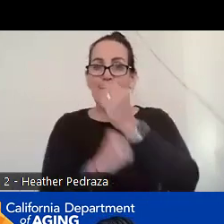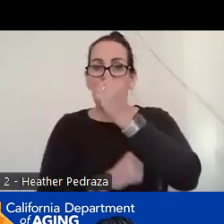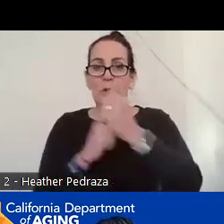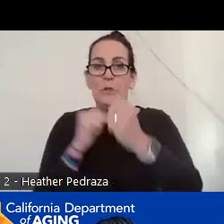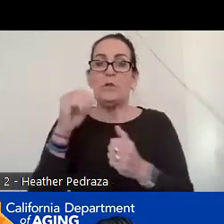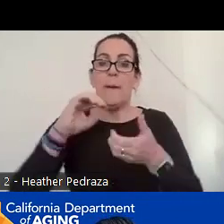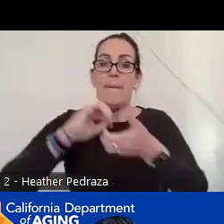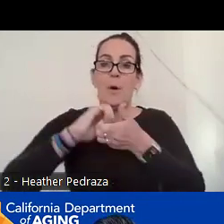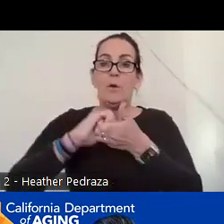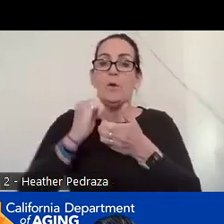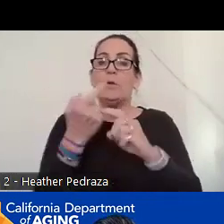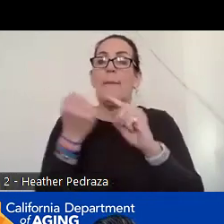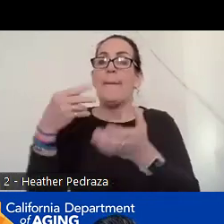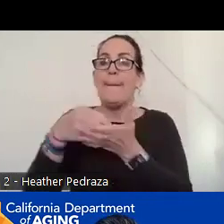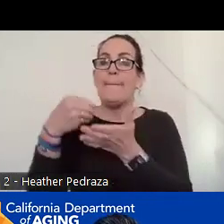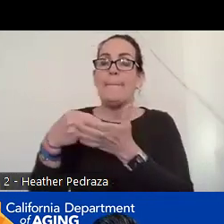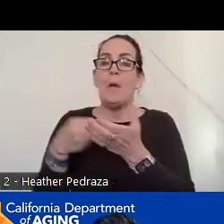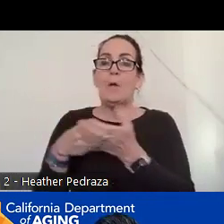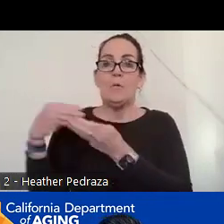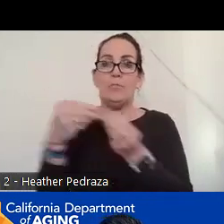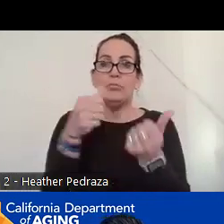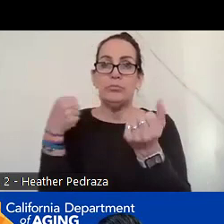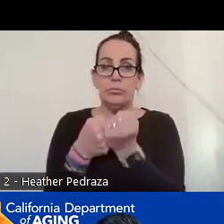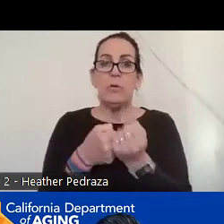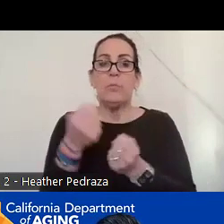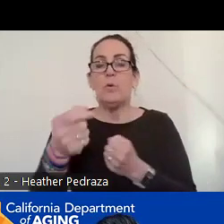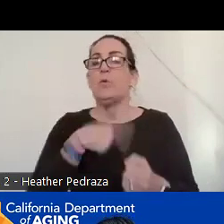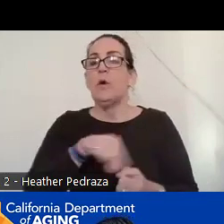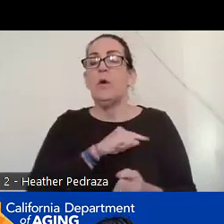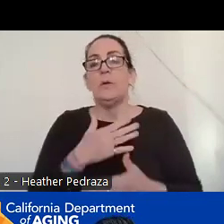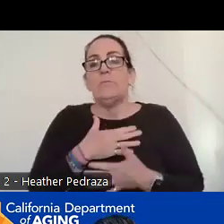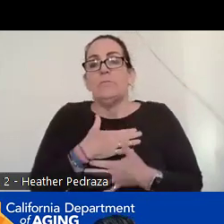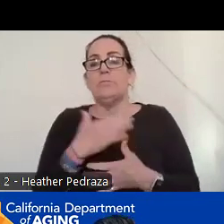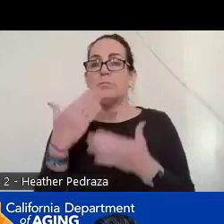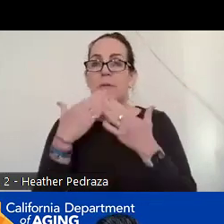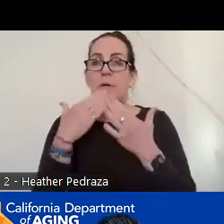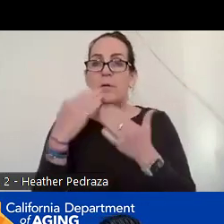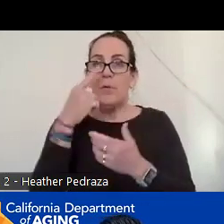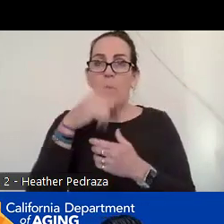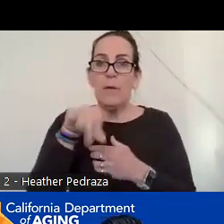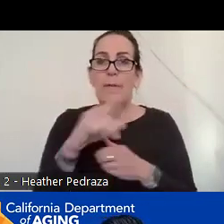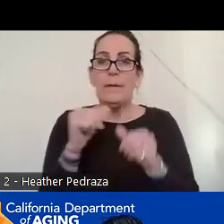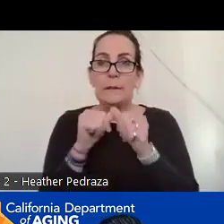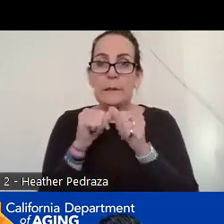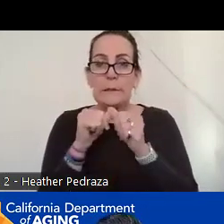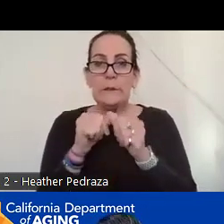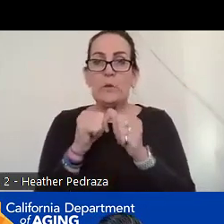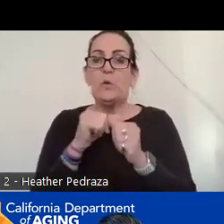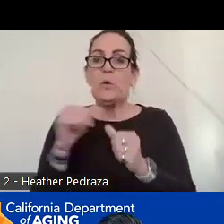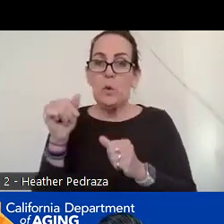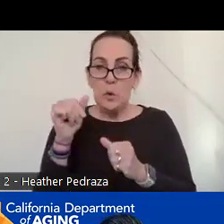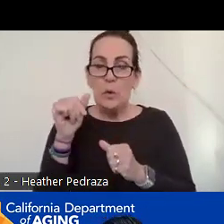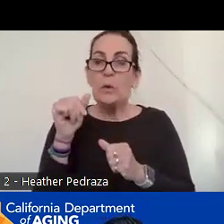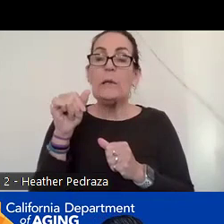the MPA from the very beginning, and we're grateful for their continued collaboration. The MPA remains a strong example of an